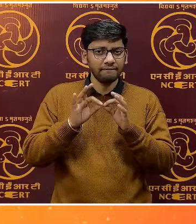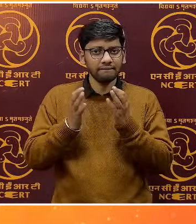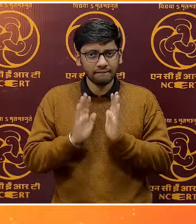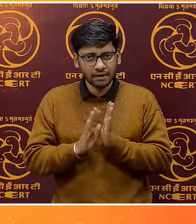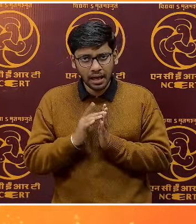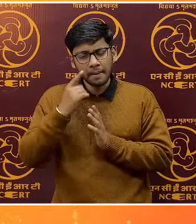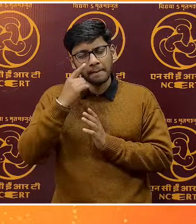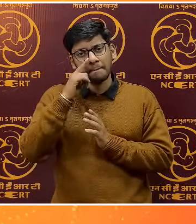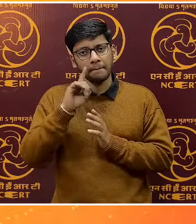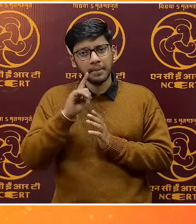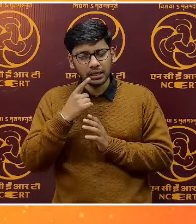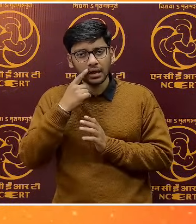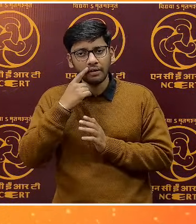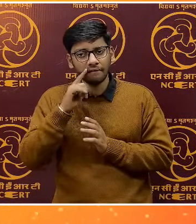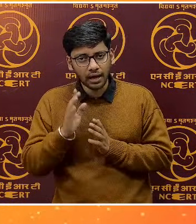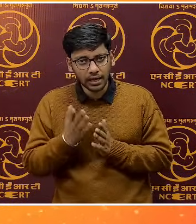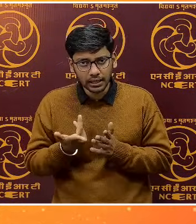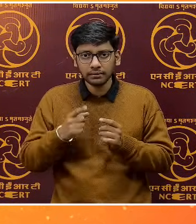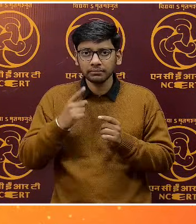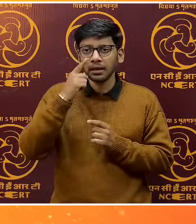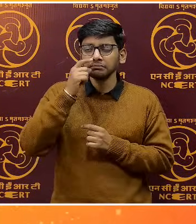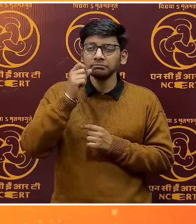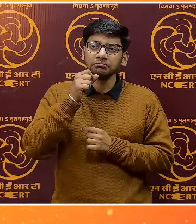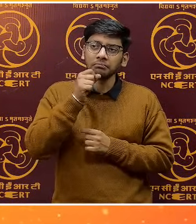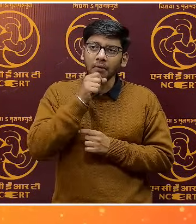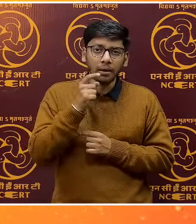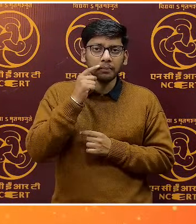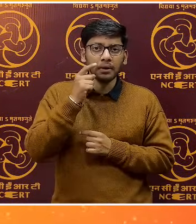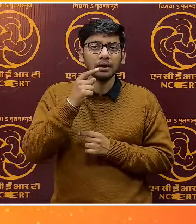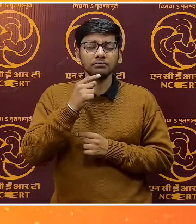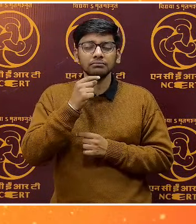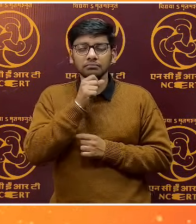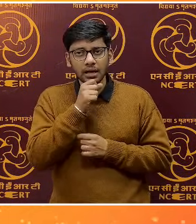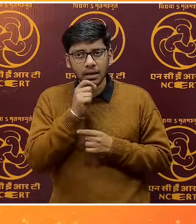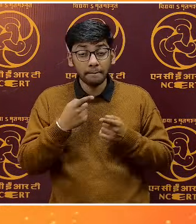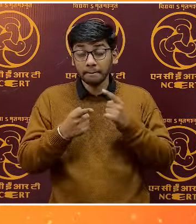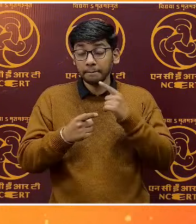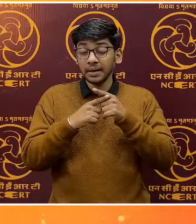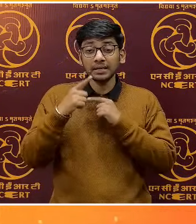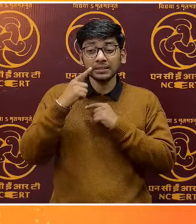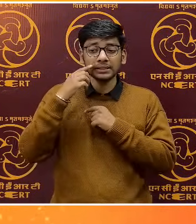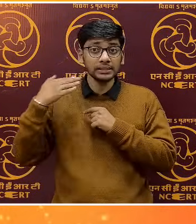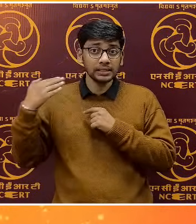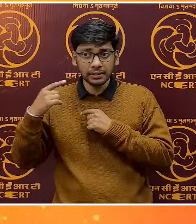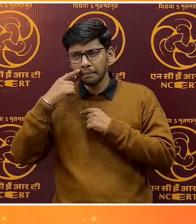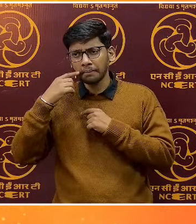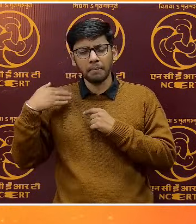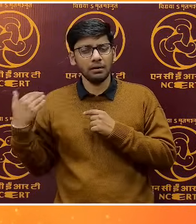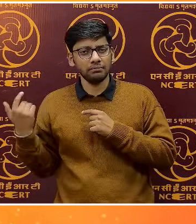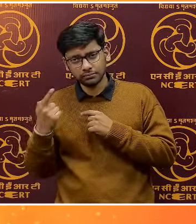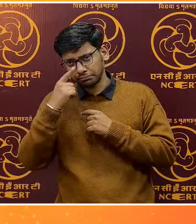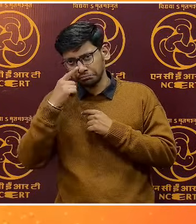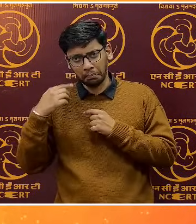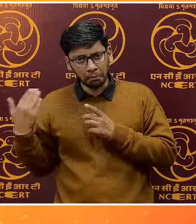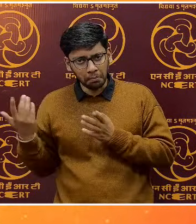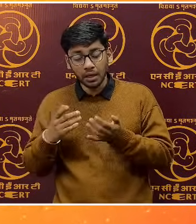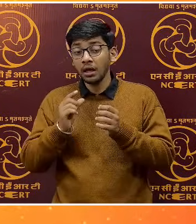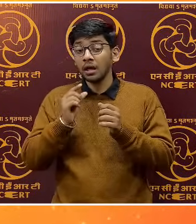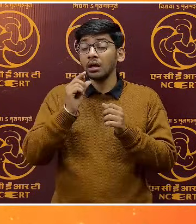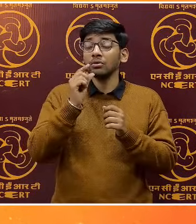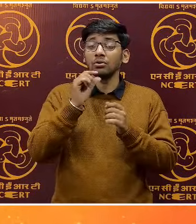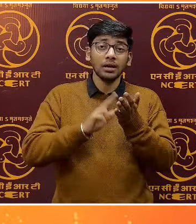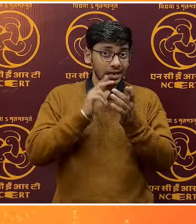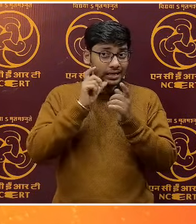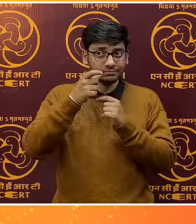mother, father, grandparents, siblings, and even extended families like uncle, aunt. So all these